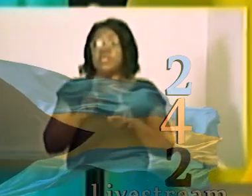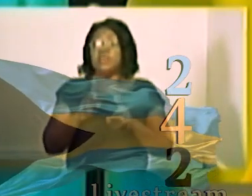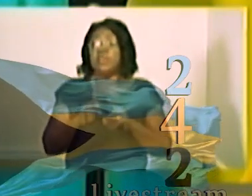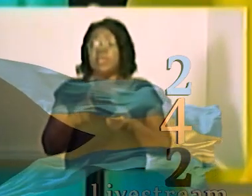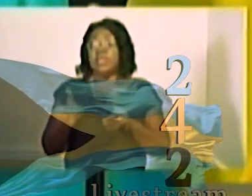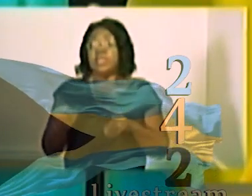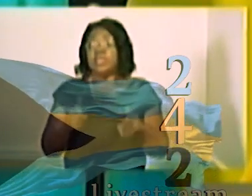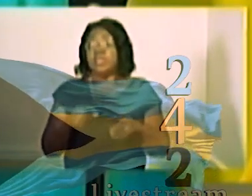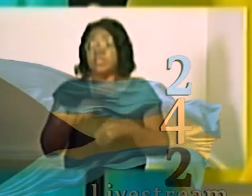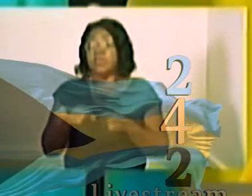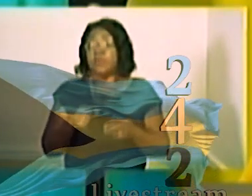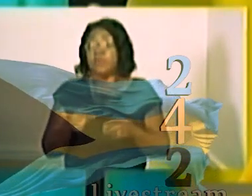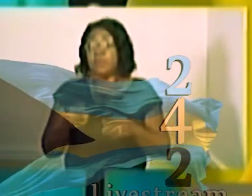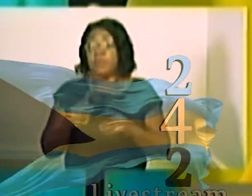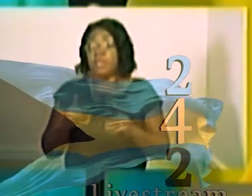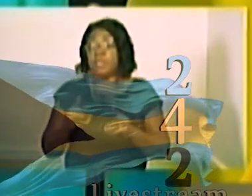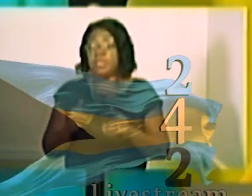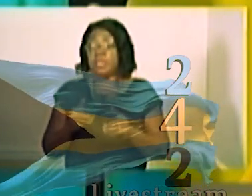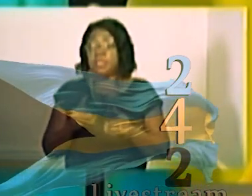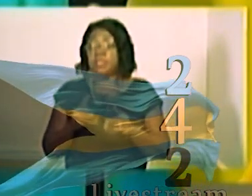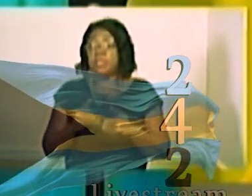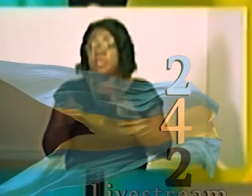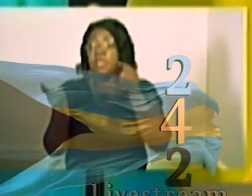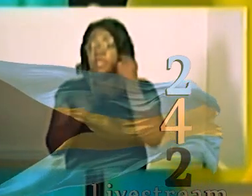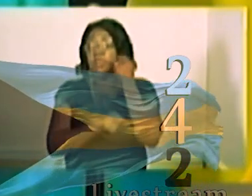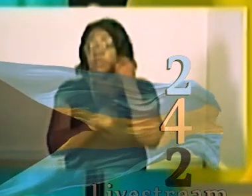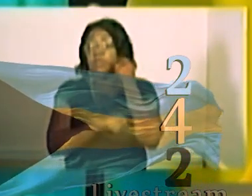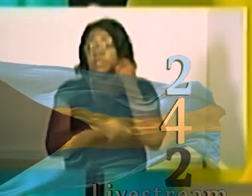of the penalties, I'm sorry, I'm not able to address that.